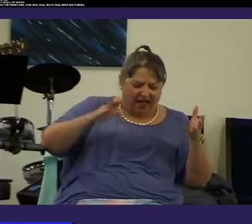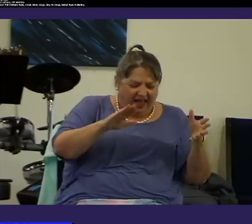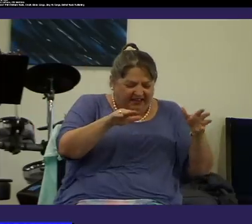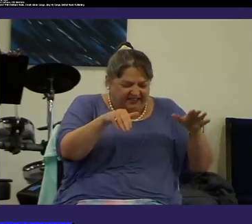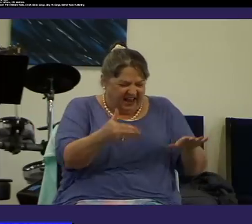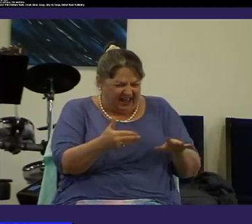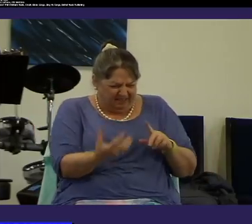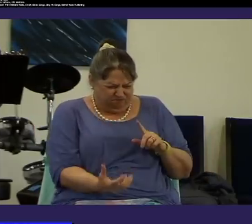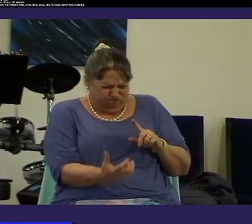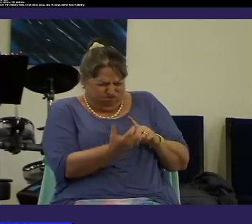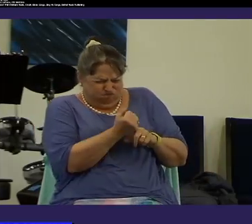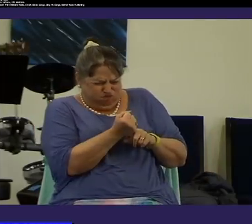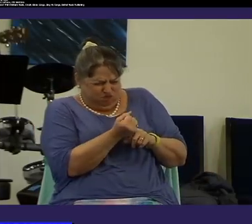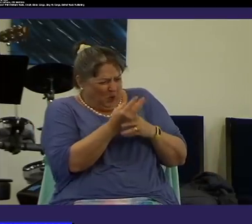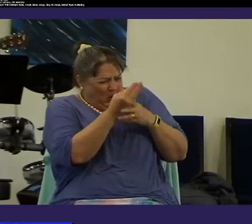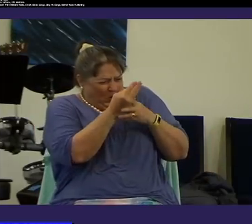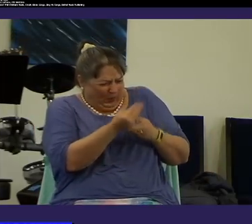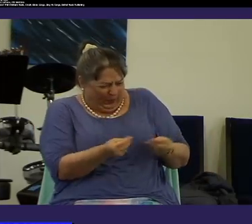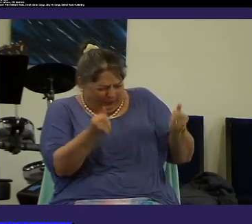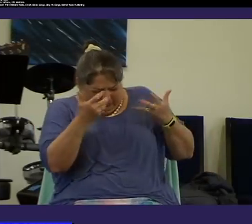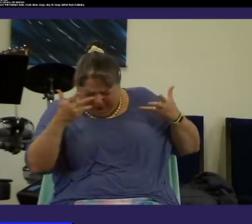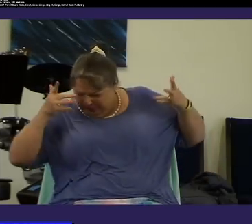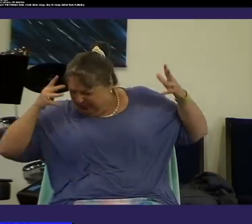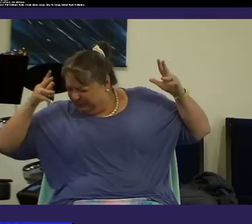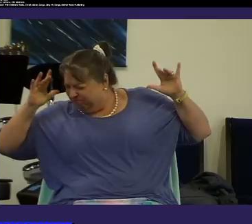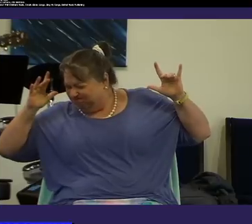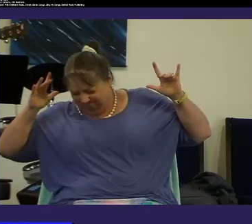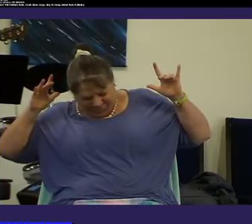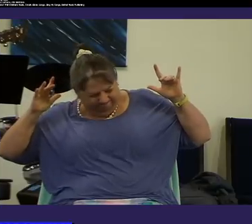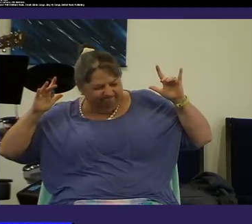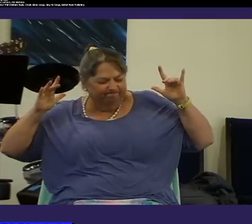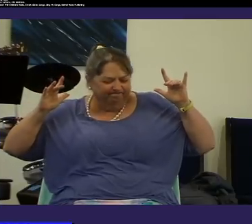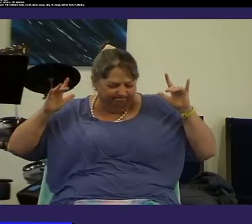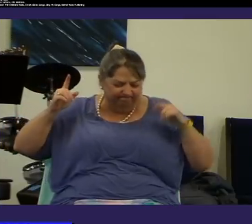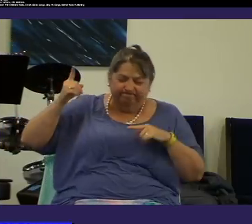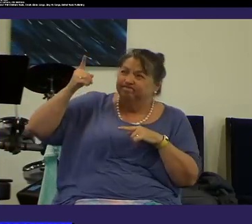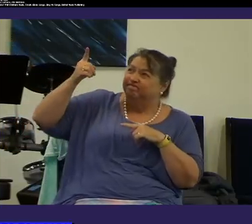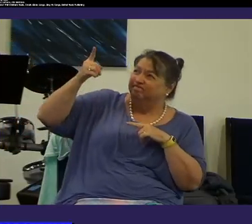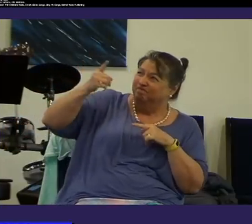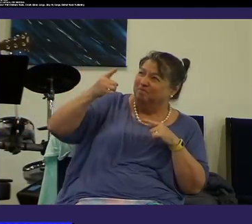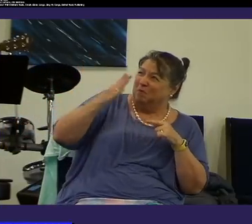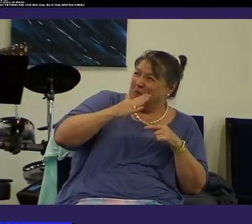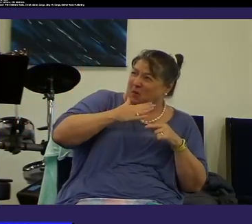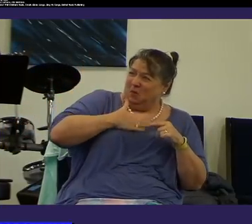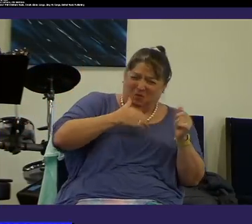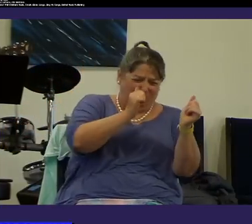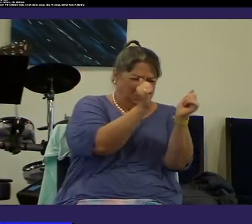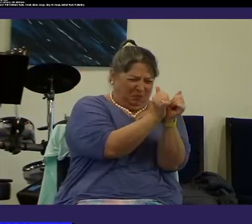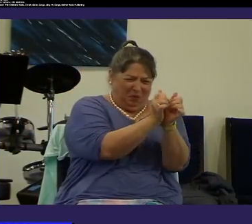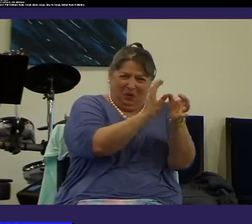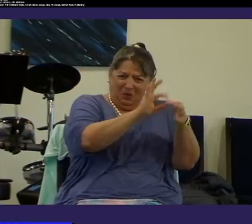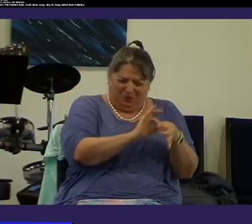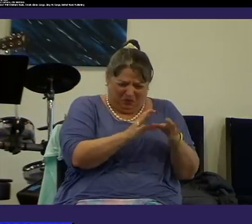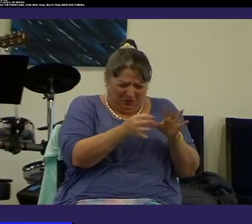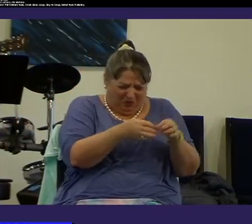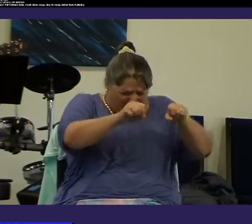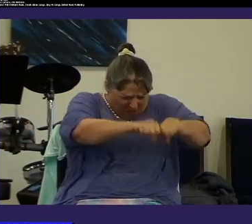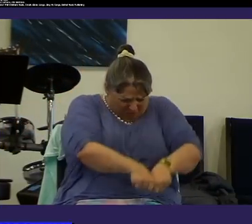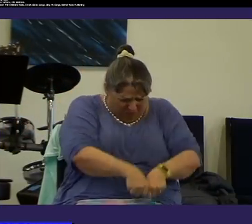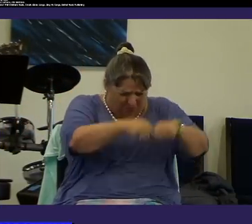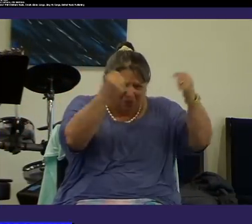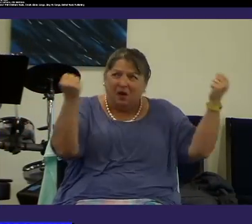Hallelujah. Death has lost its grip on me. You have broken every